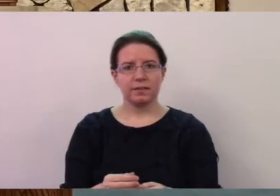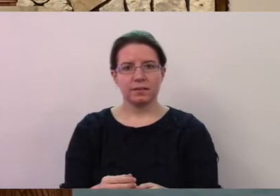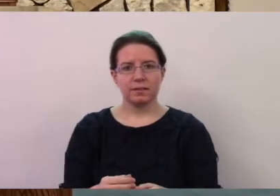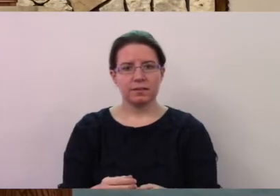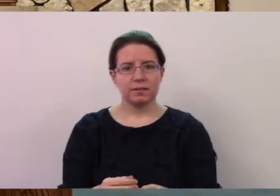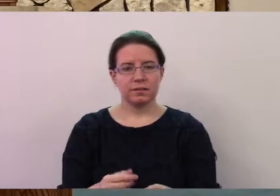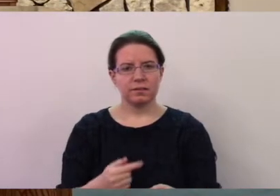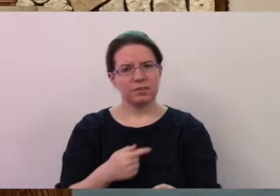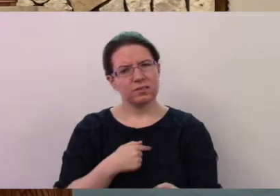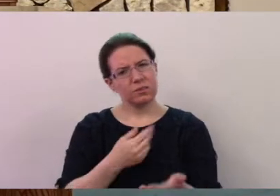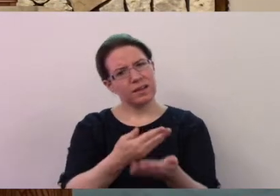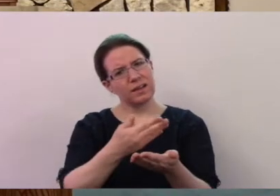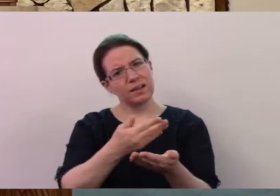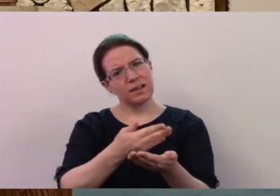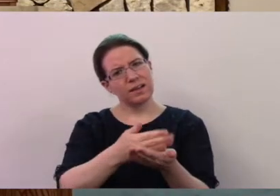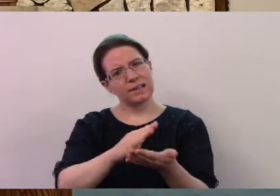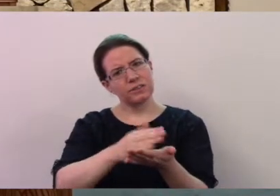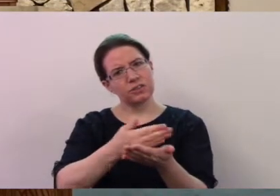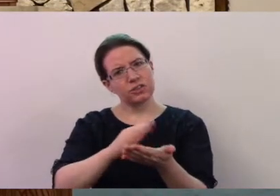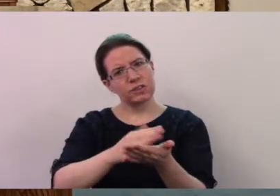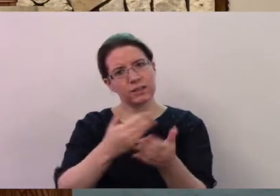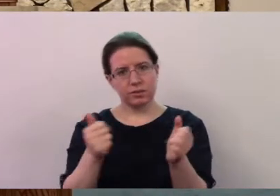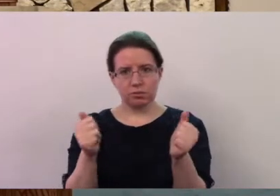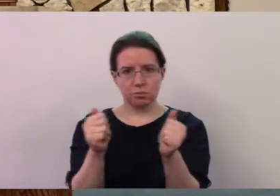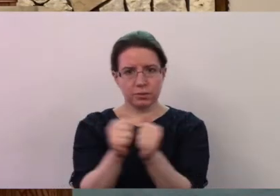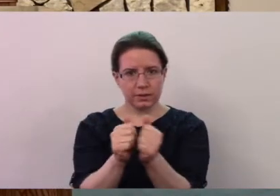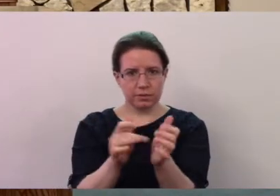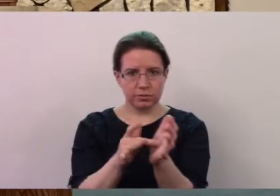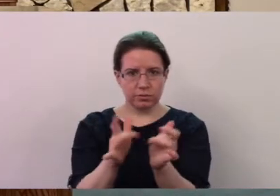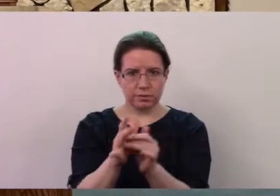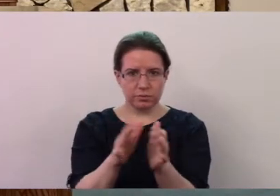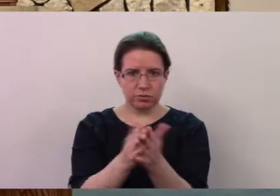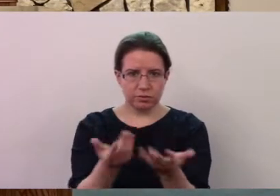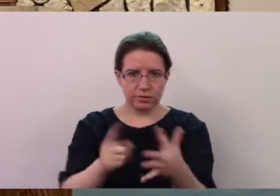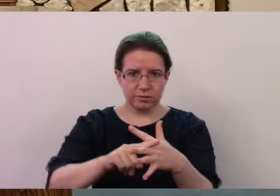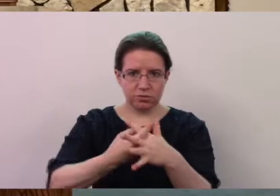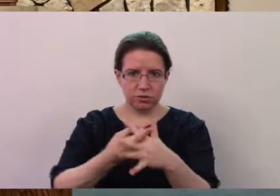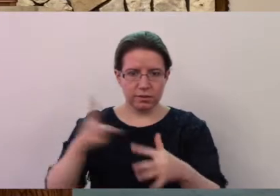these scriptures at the beginning of this pandemic, and in the spirit, and